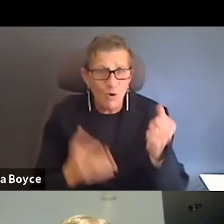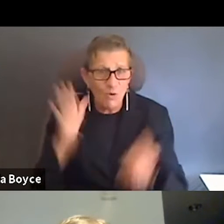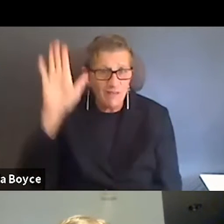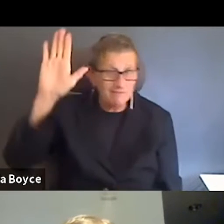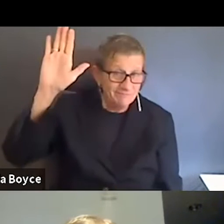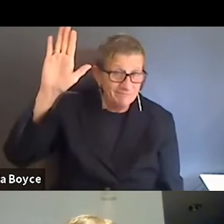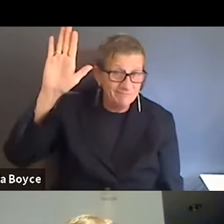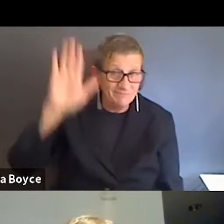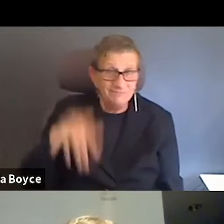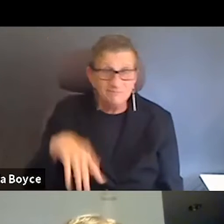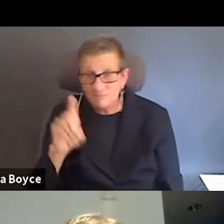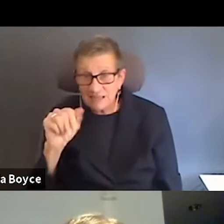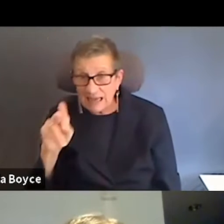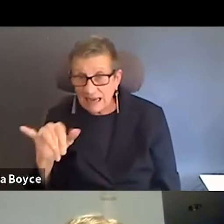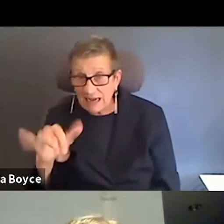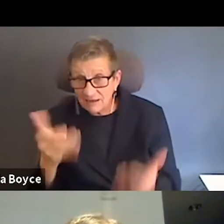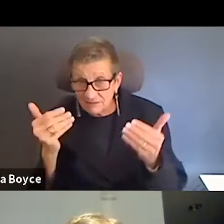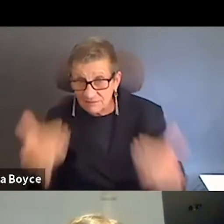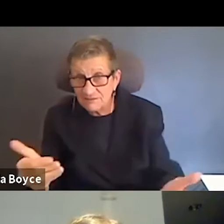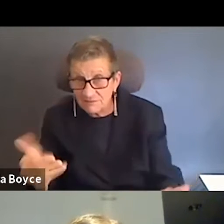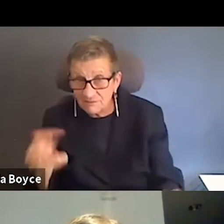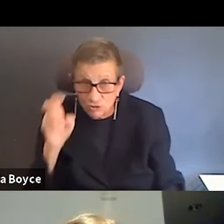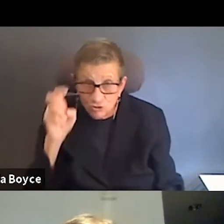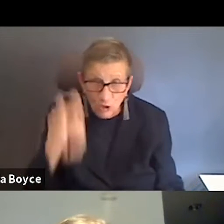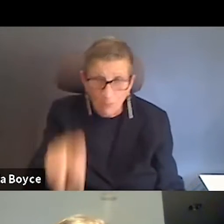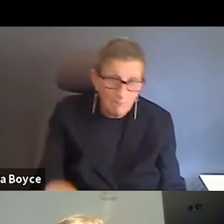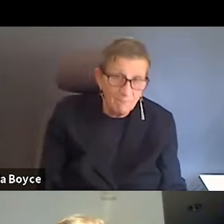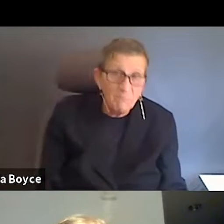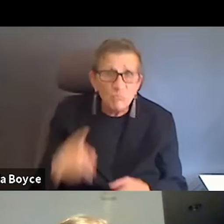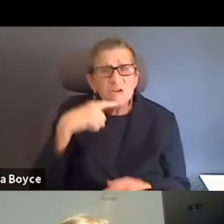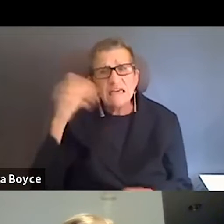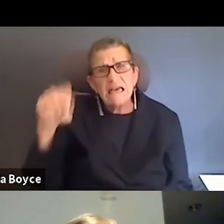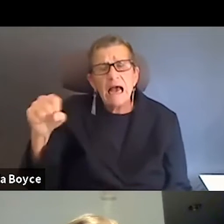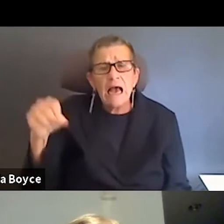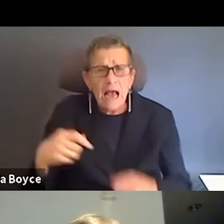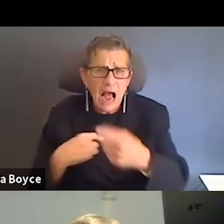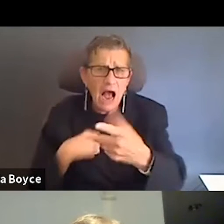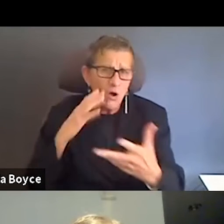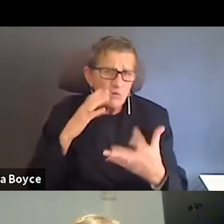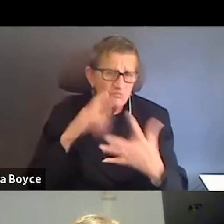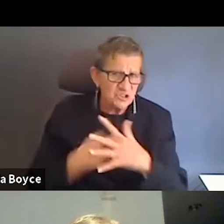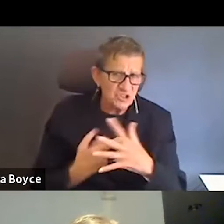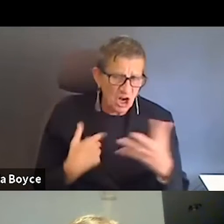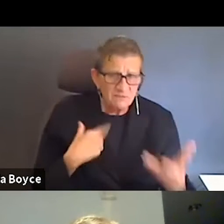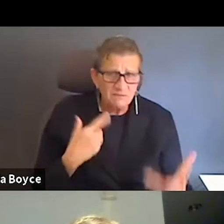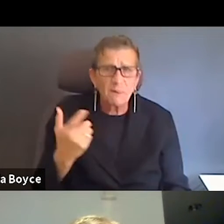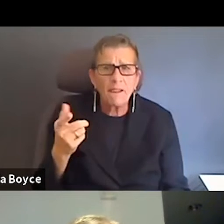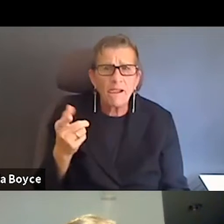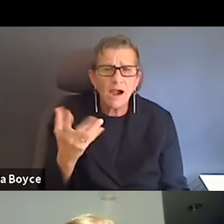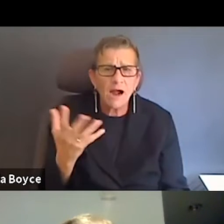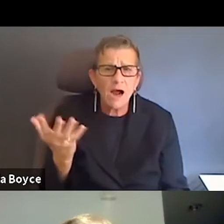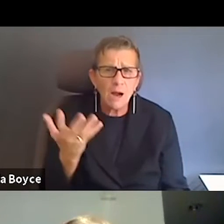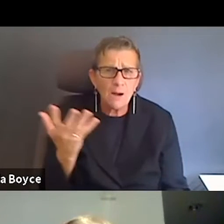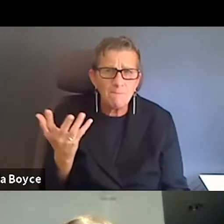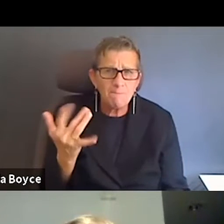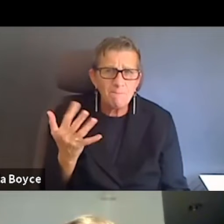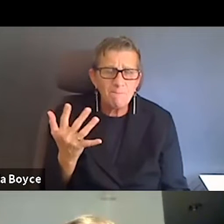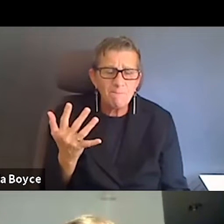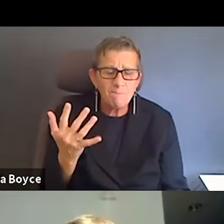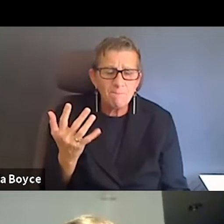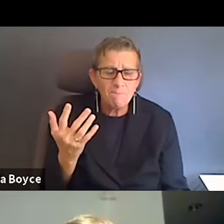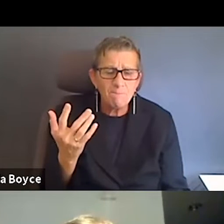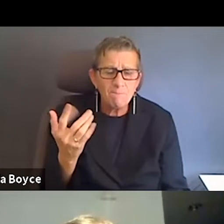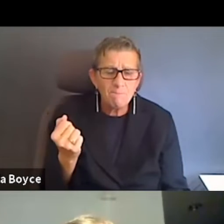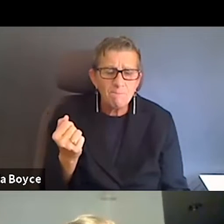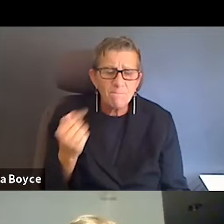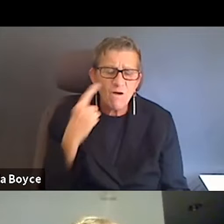Danny, do you want to jump in? Yeah, I say I can start here. So, hand there.